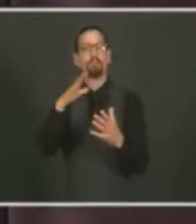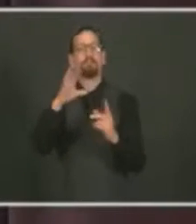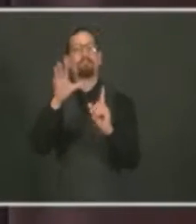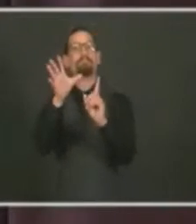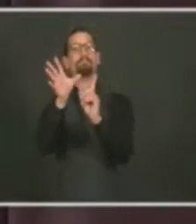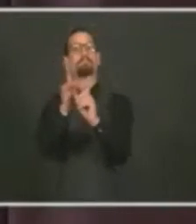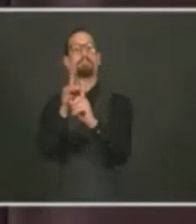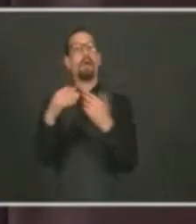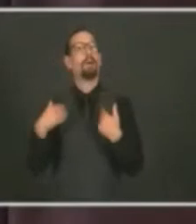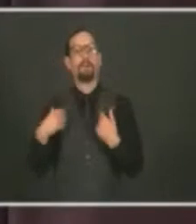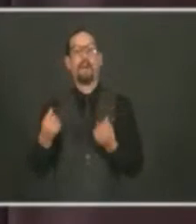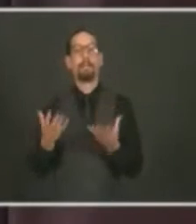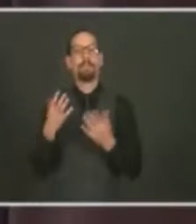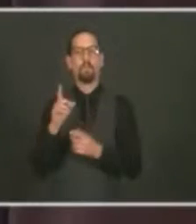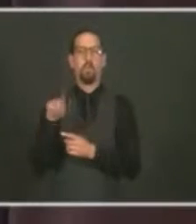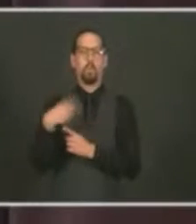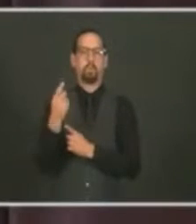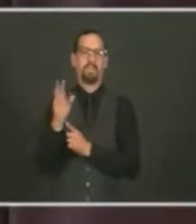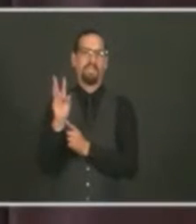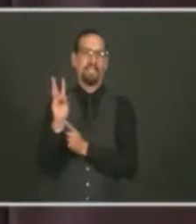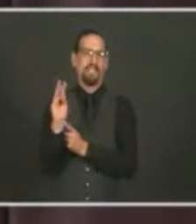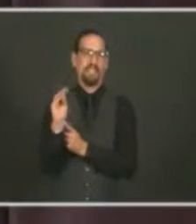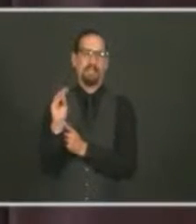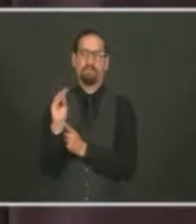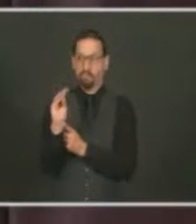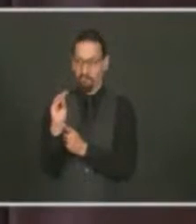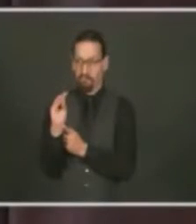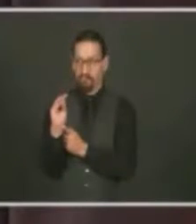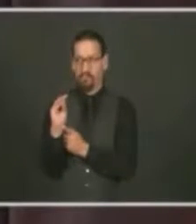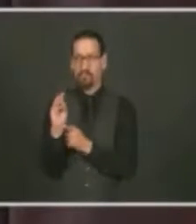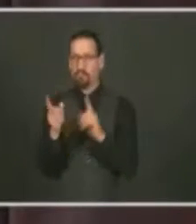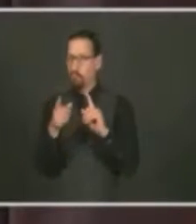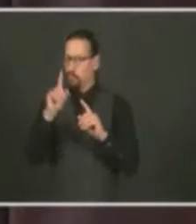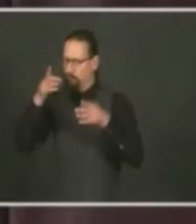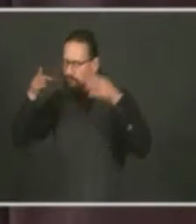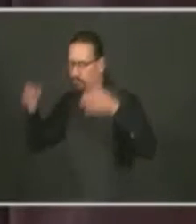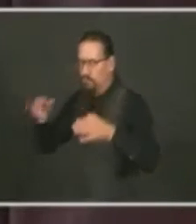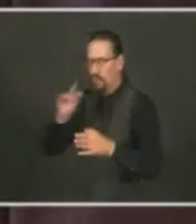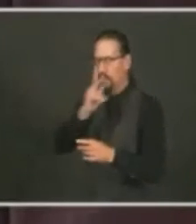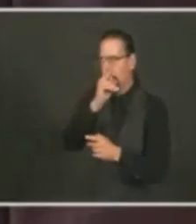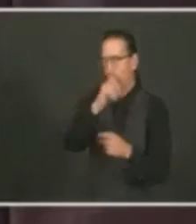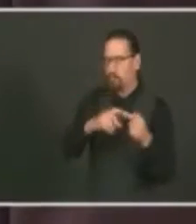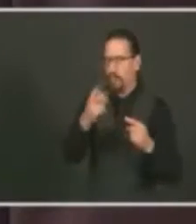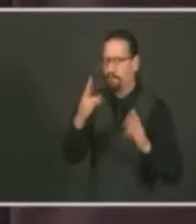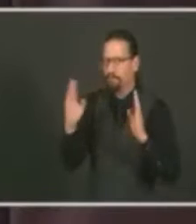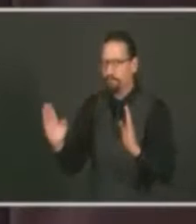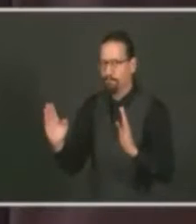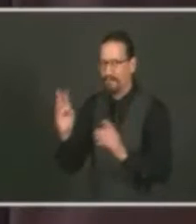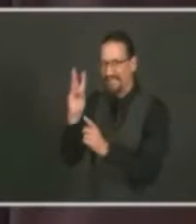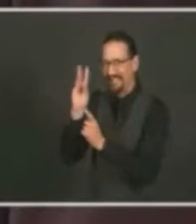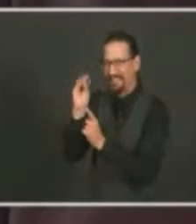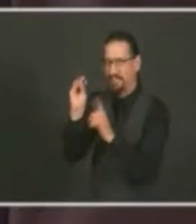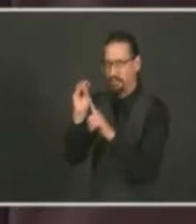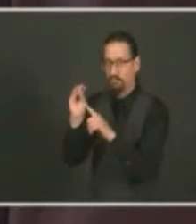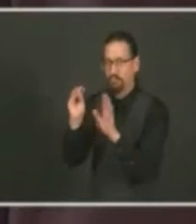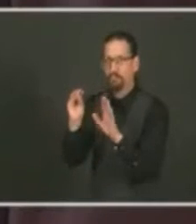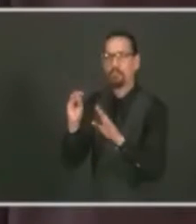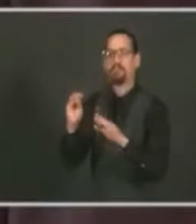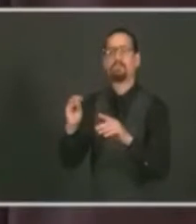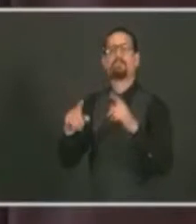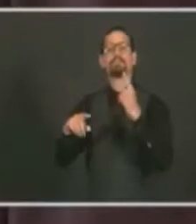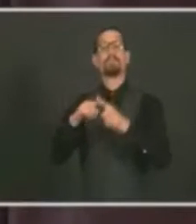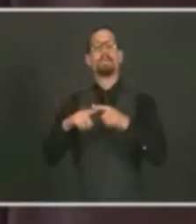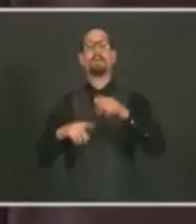cases through the K through 12 system. Additionally, we have found another